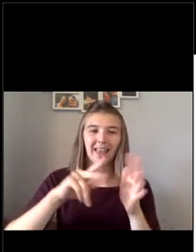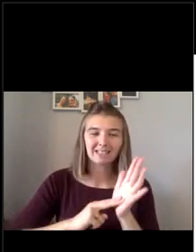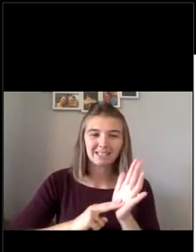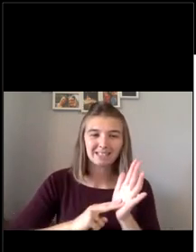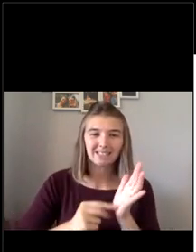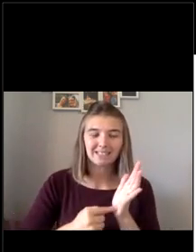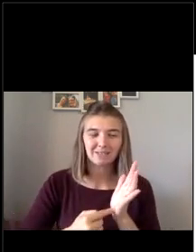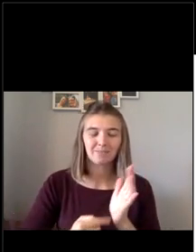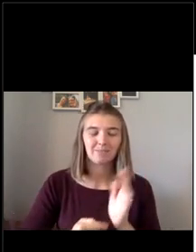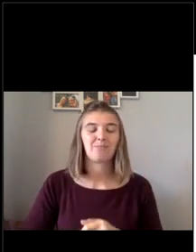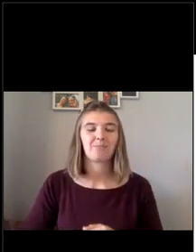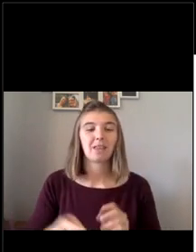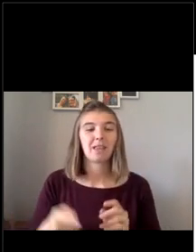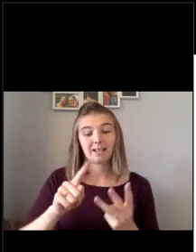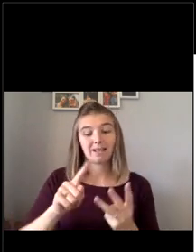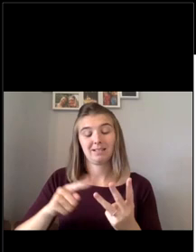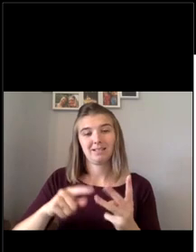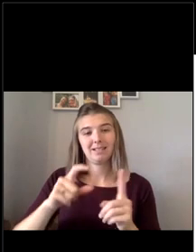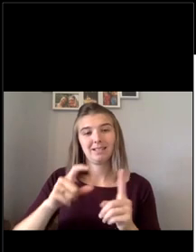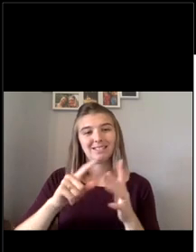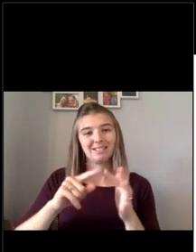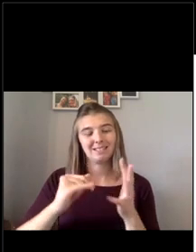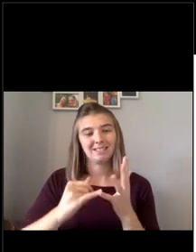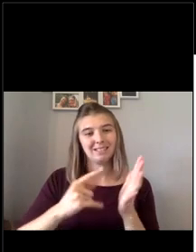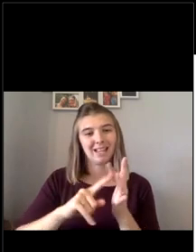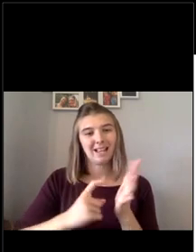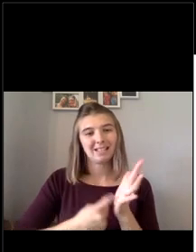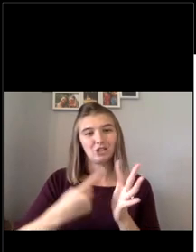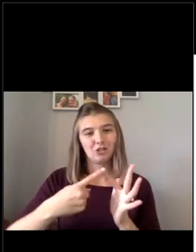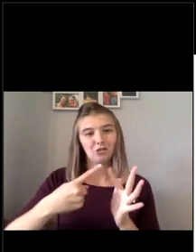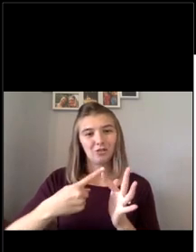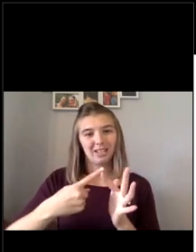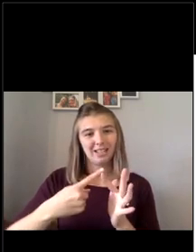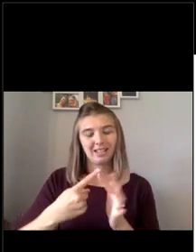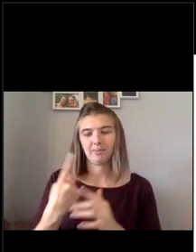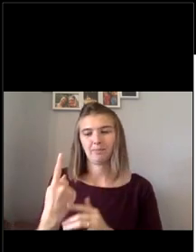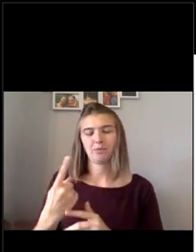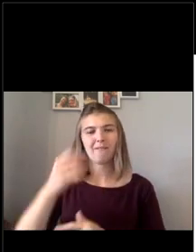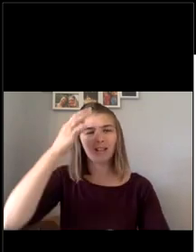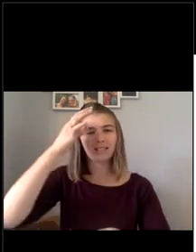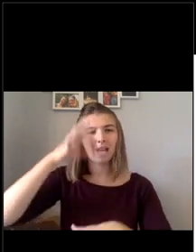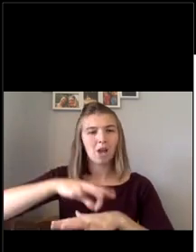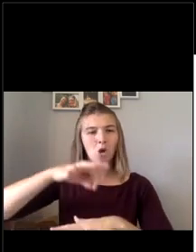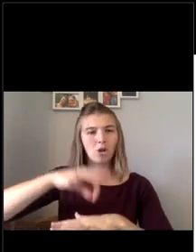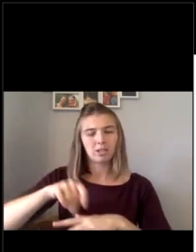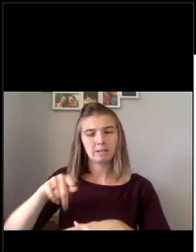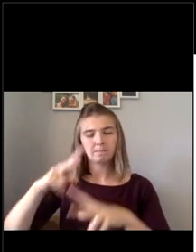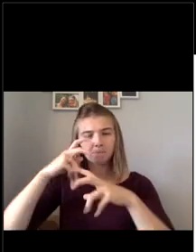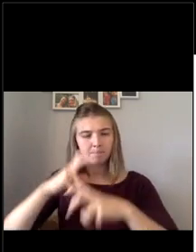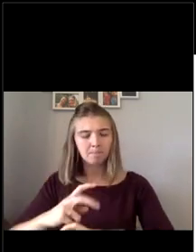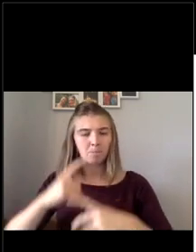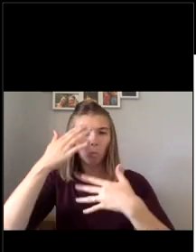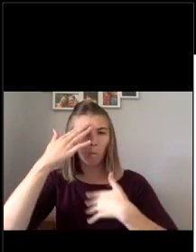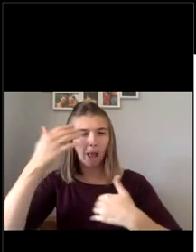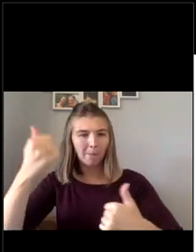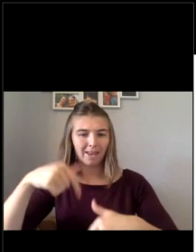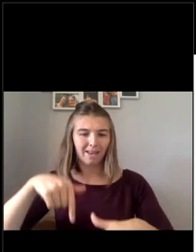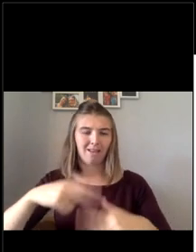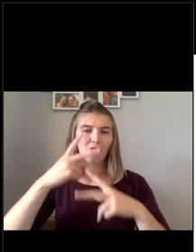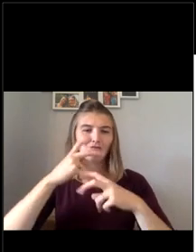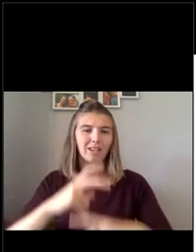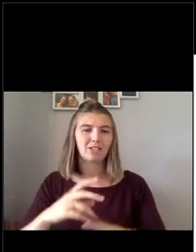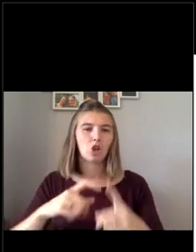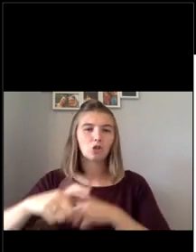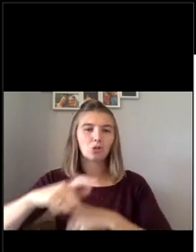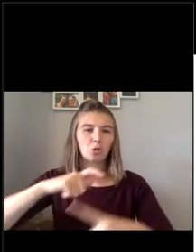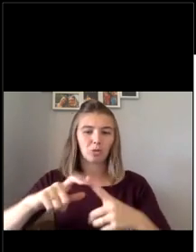Desiree Dickinson, who's a clinical psychologist who specializes in the mental health and well-being of our research community. So they are going to